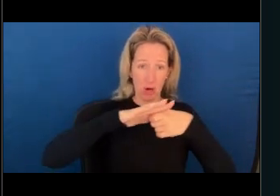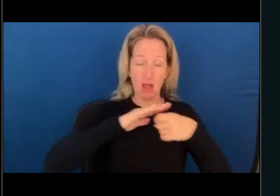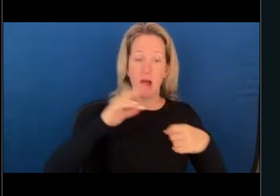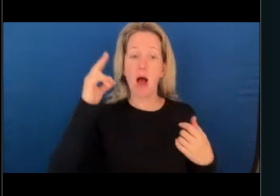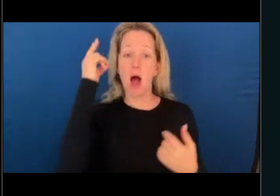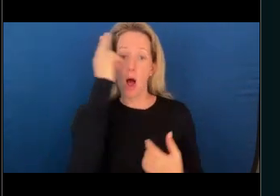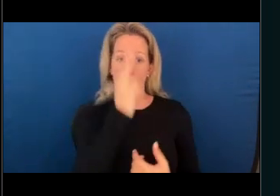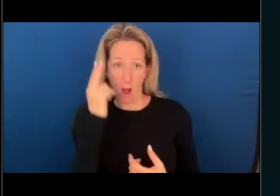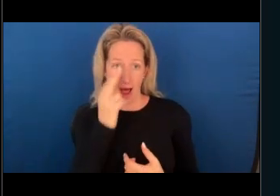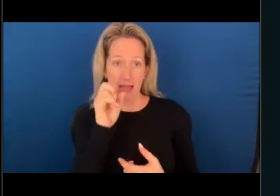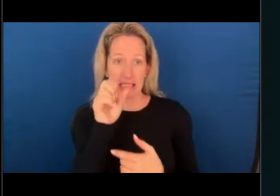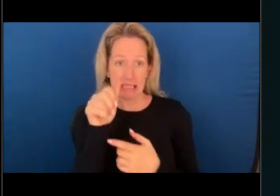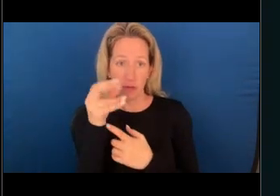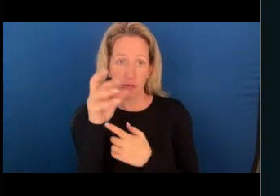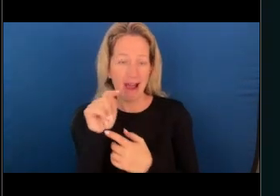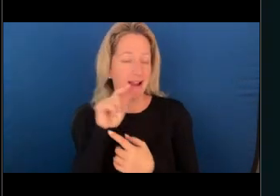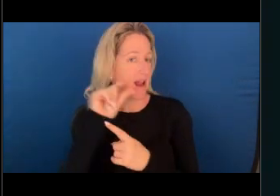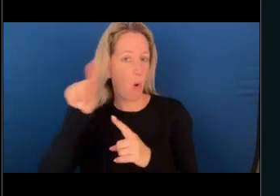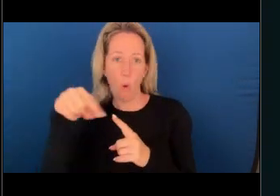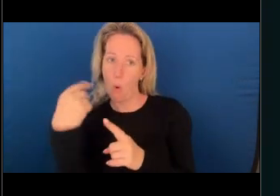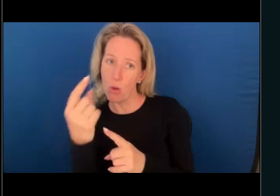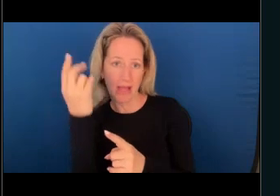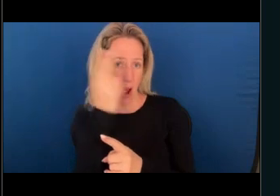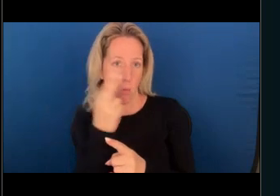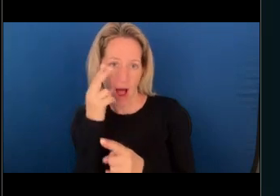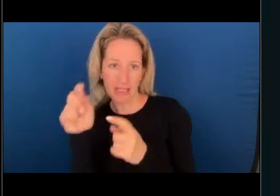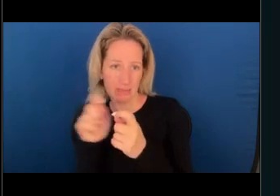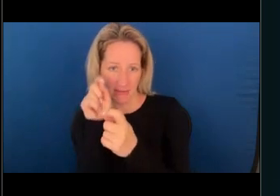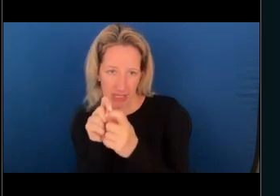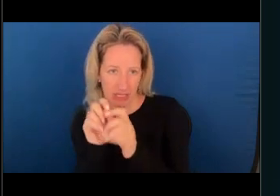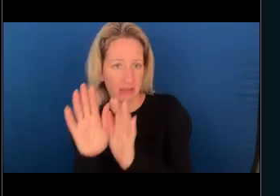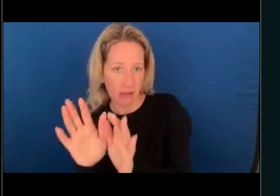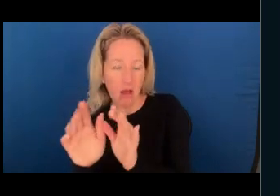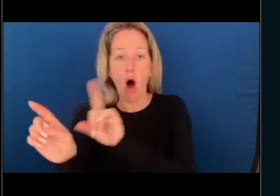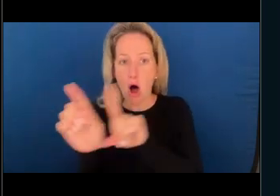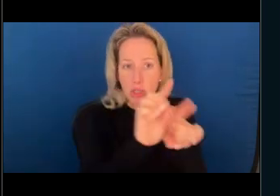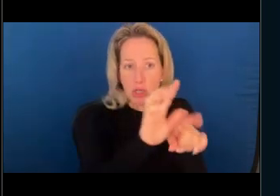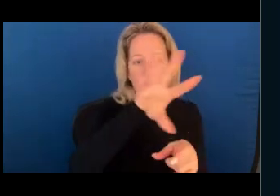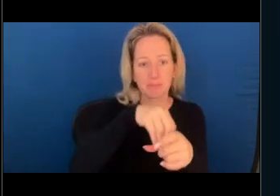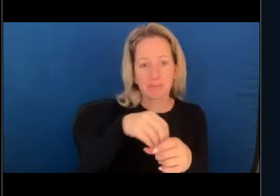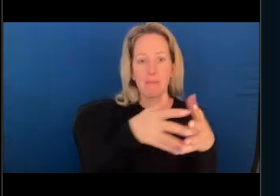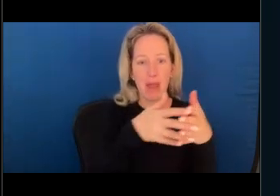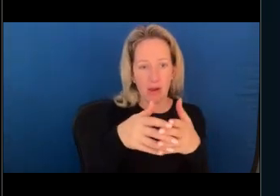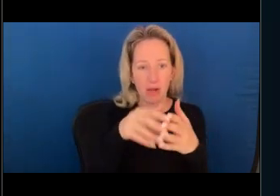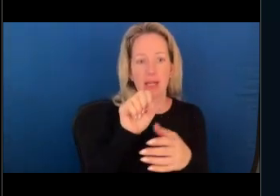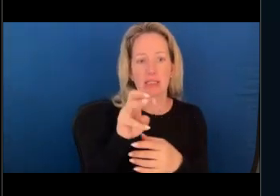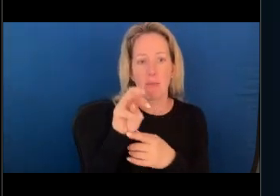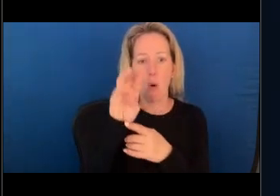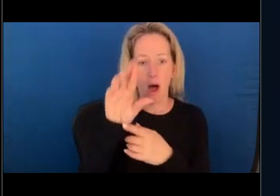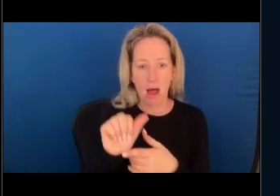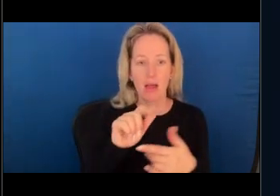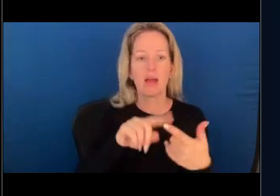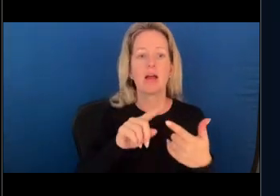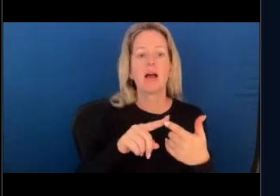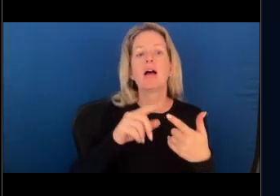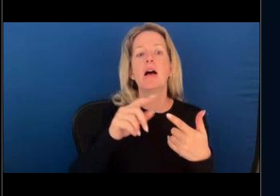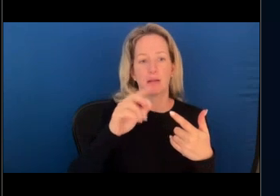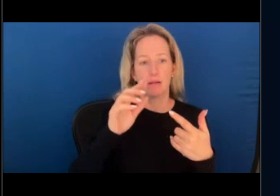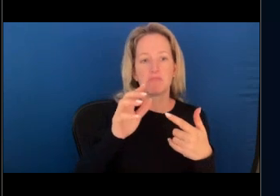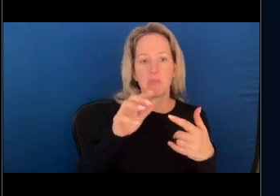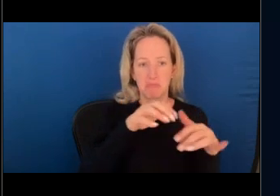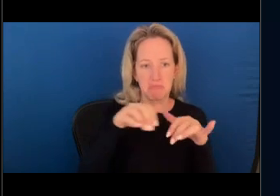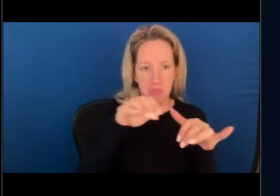Hawaii Sea Grant serves not only Hawaii specifically, but also American Samoa, the Commonwealth of the Northern